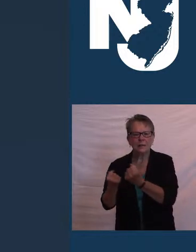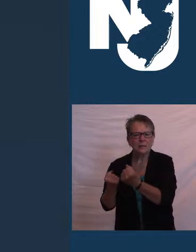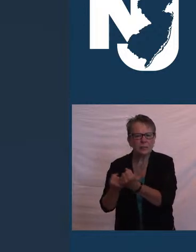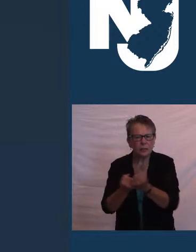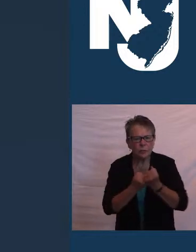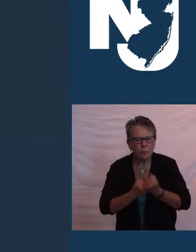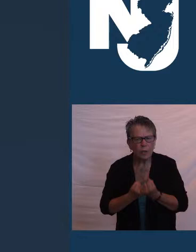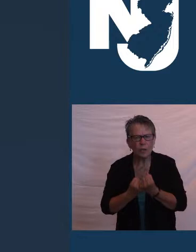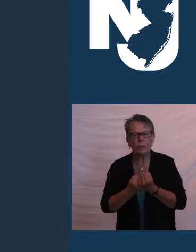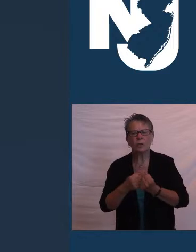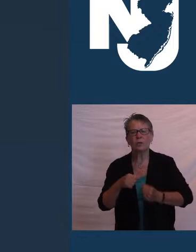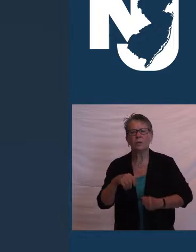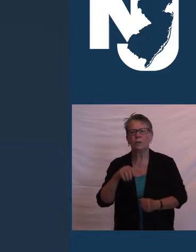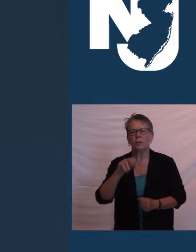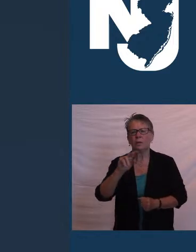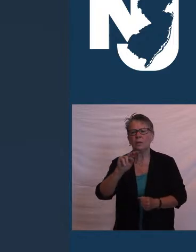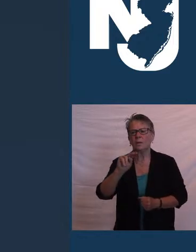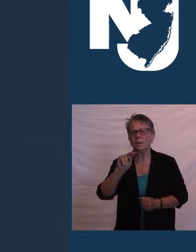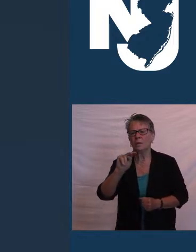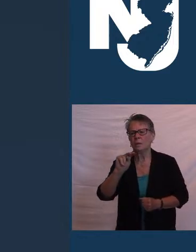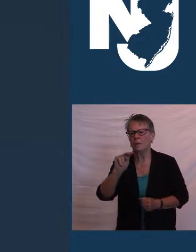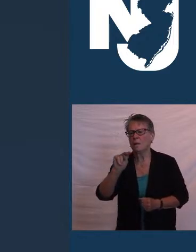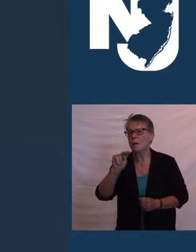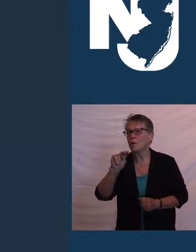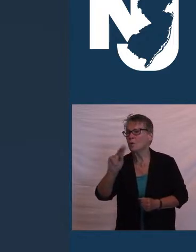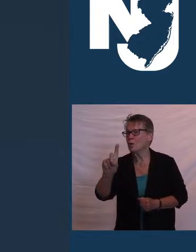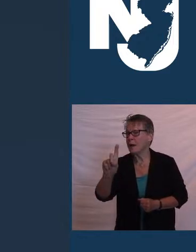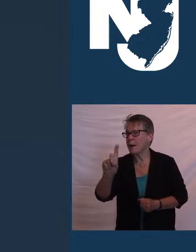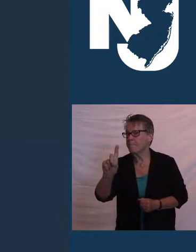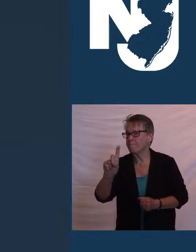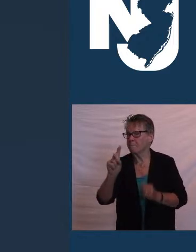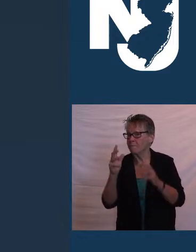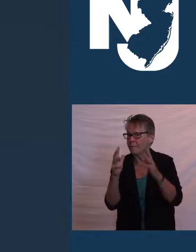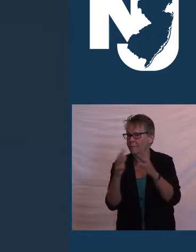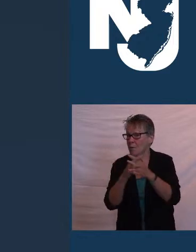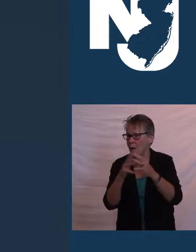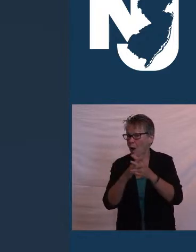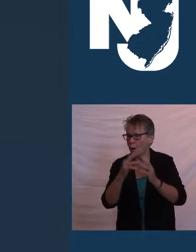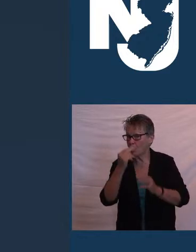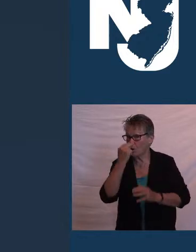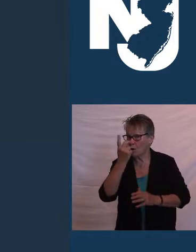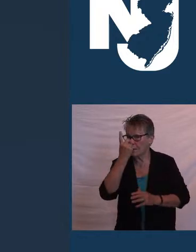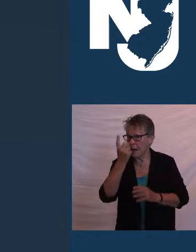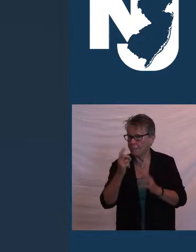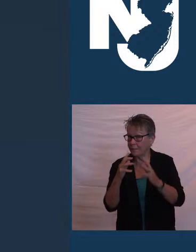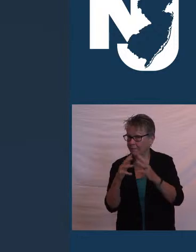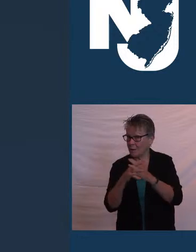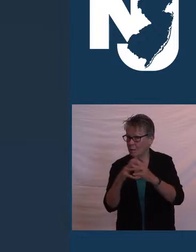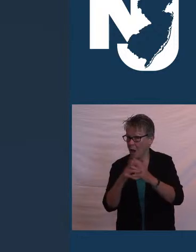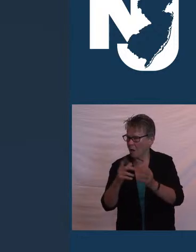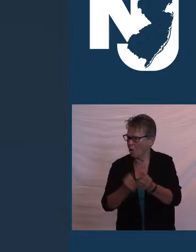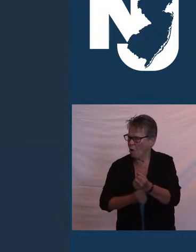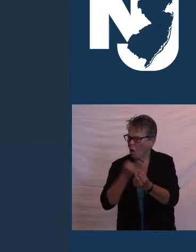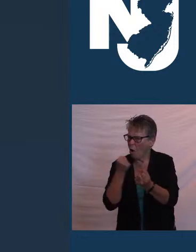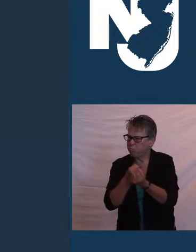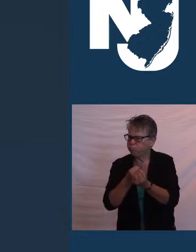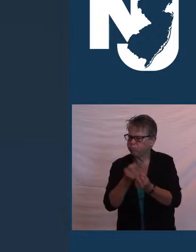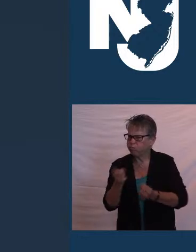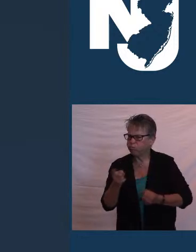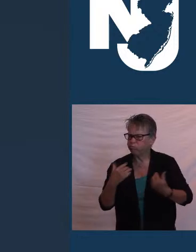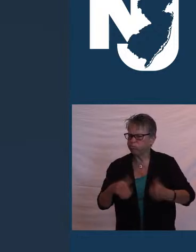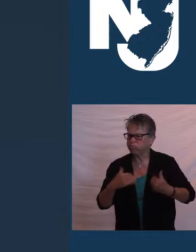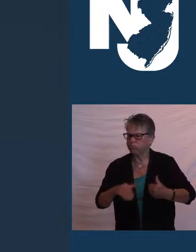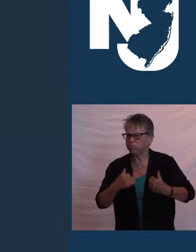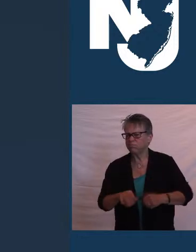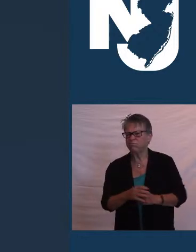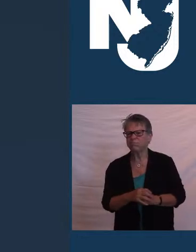over Wisconsin and anticipating the game against Cincinnati next week. He was survived by his wife, Geraldine, his children, Julia,